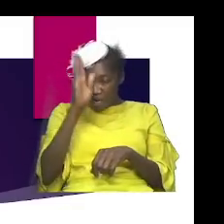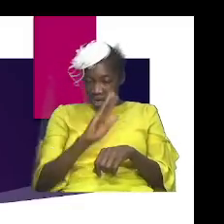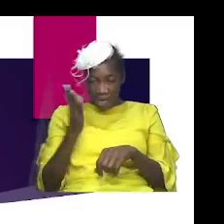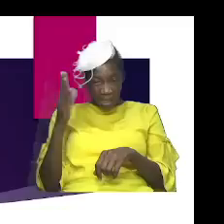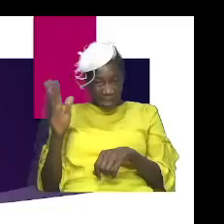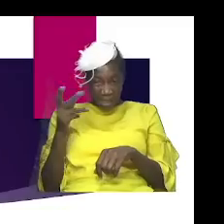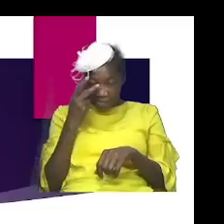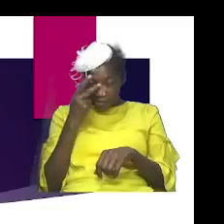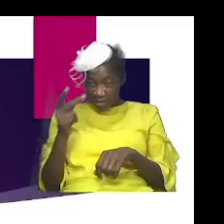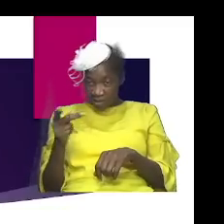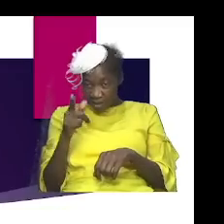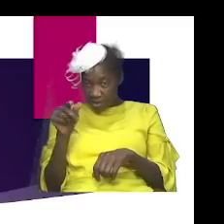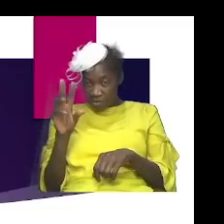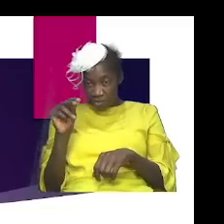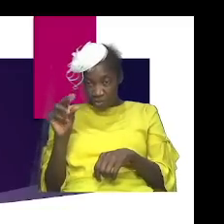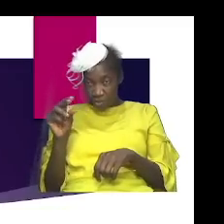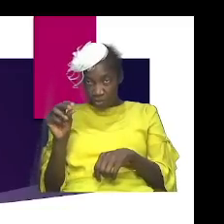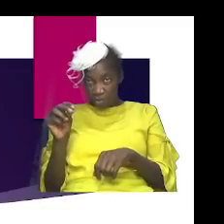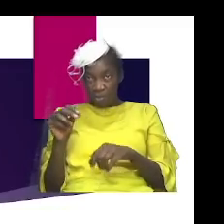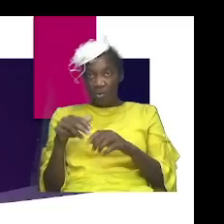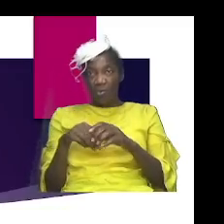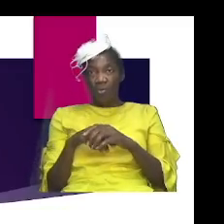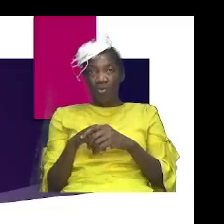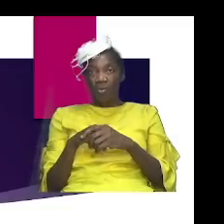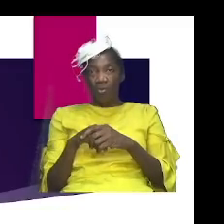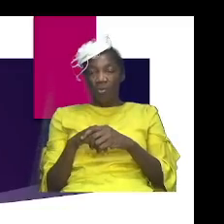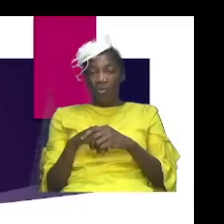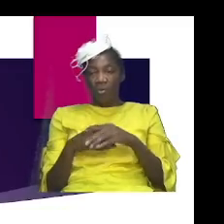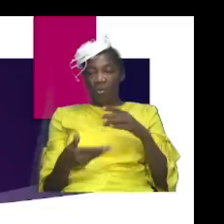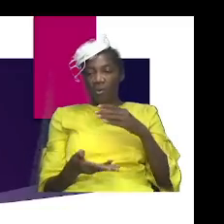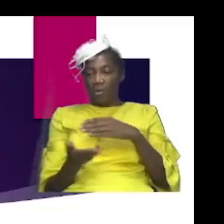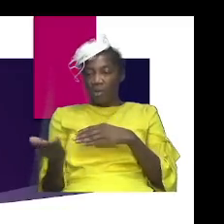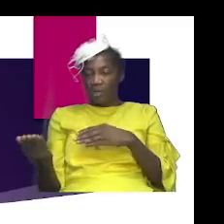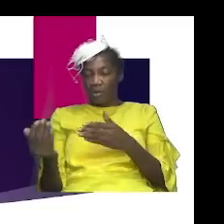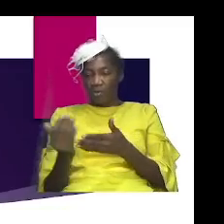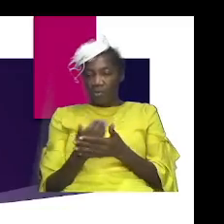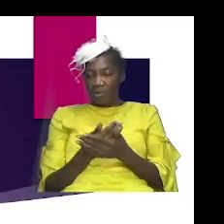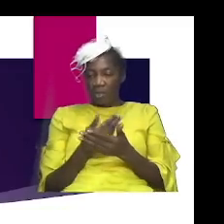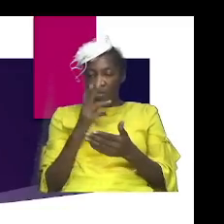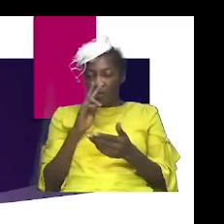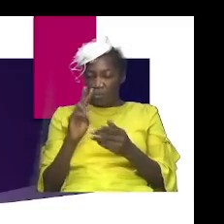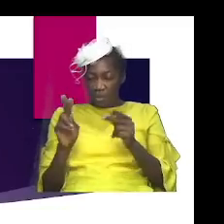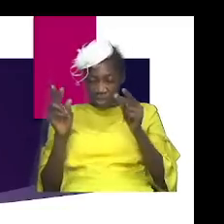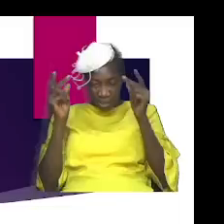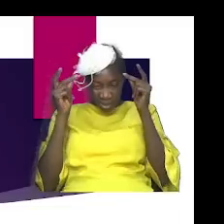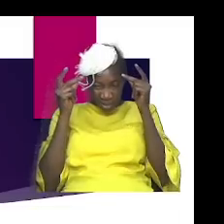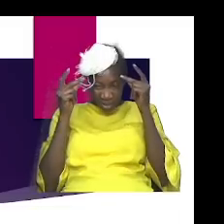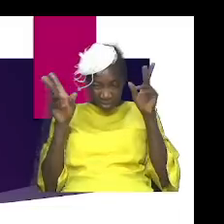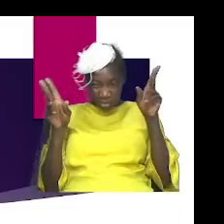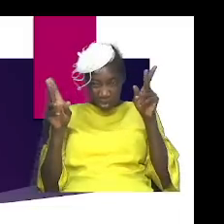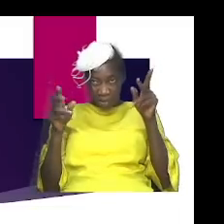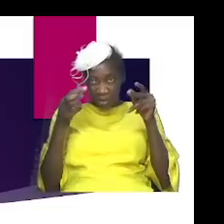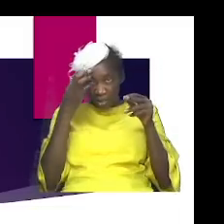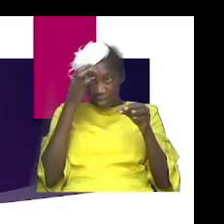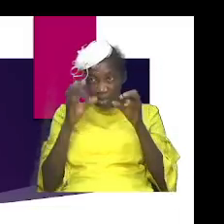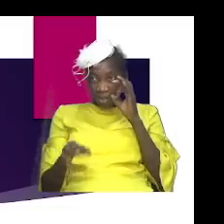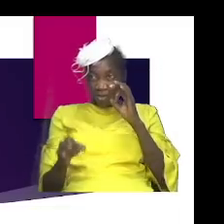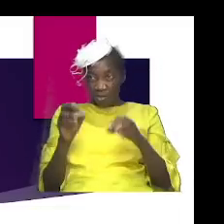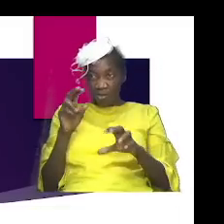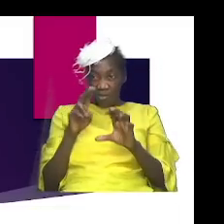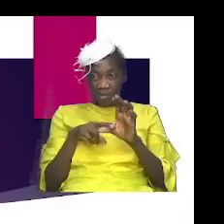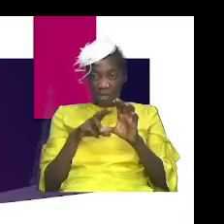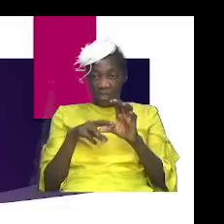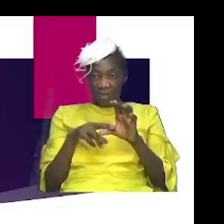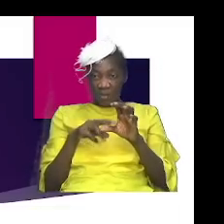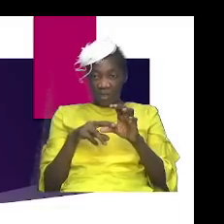It's not going to happen. So I did say a while ago that there is going to be surprises at the judgment seat, because some folks who thought that they have everything to